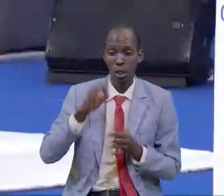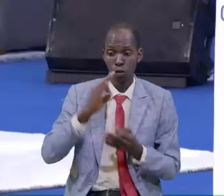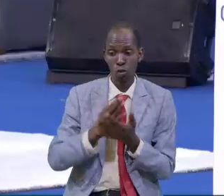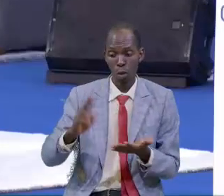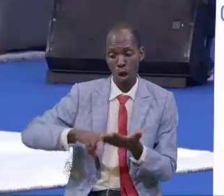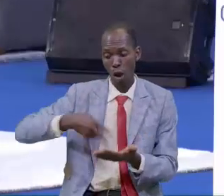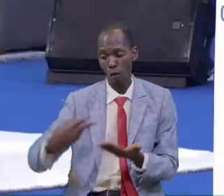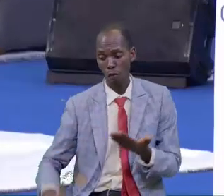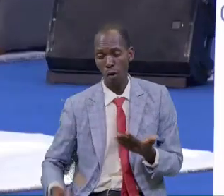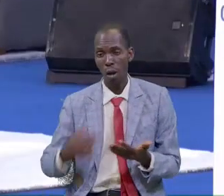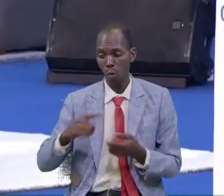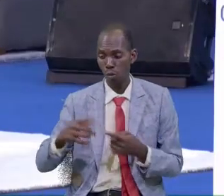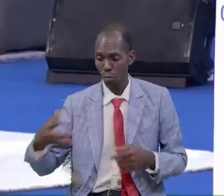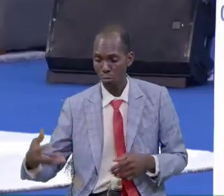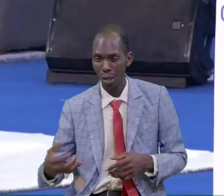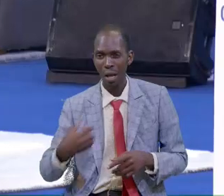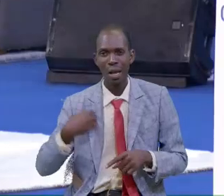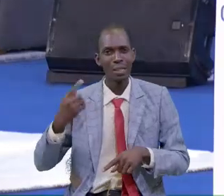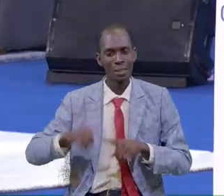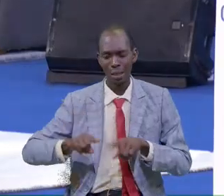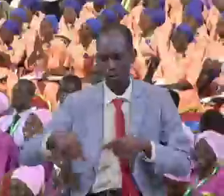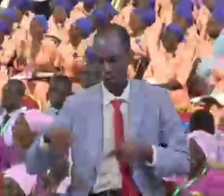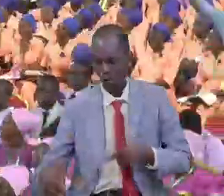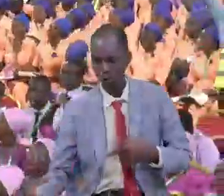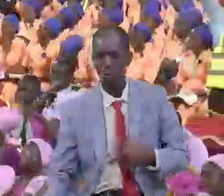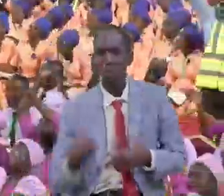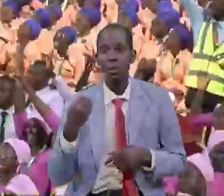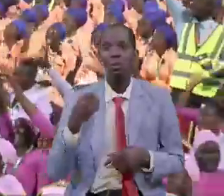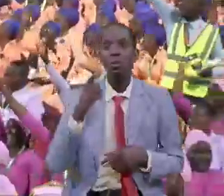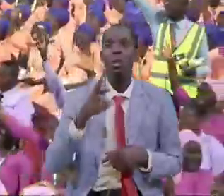I cannot pick it. You are healed tonight.